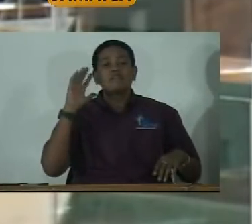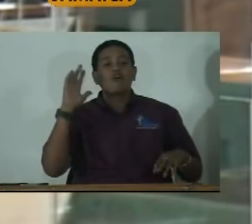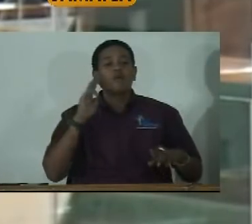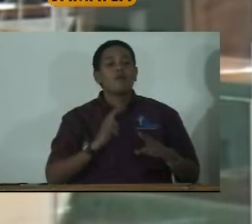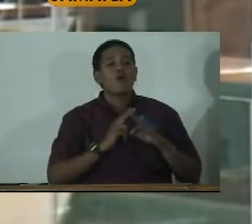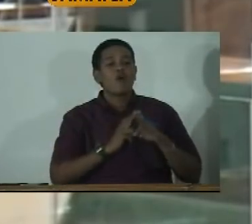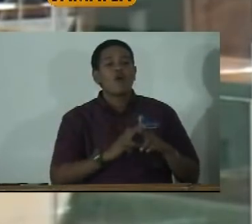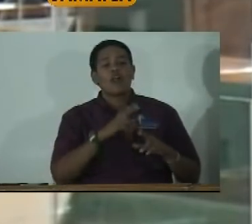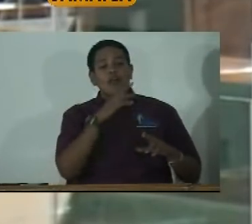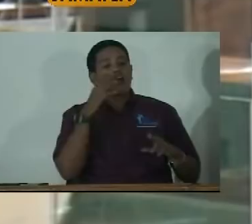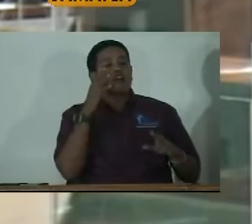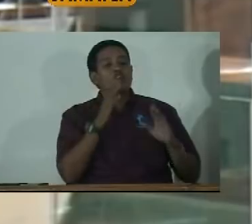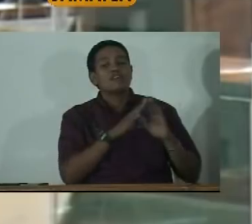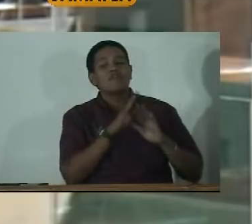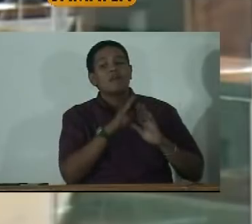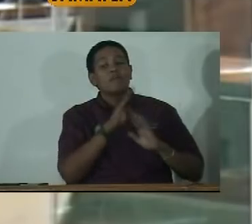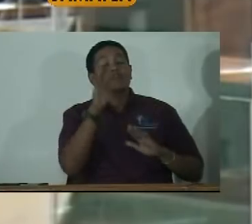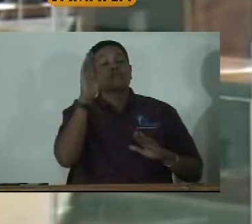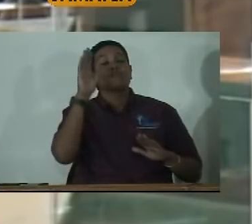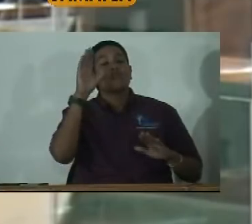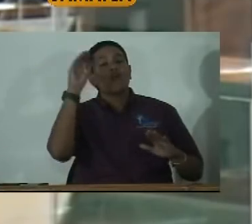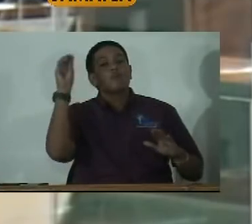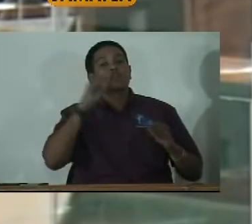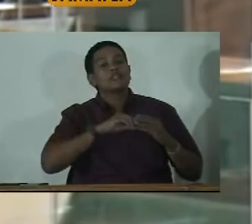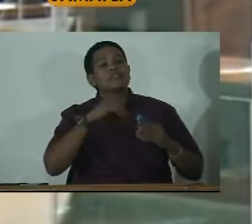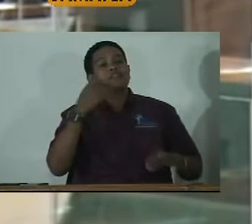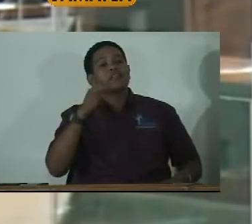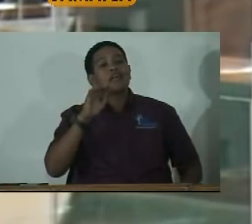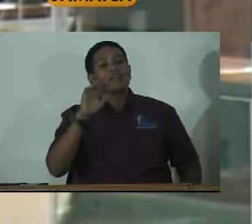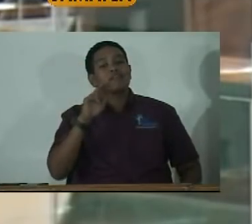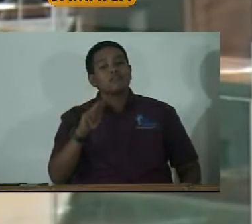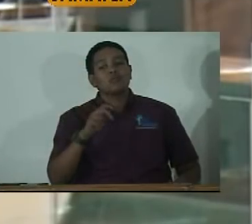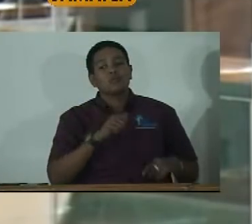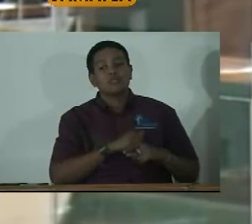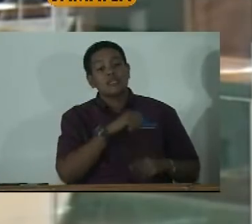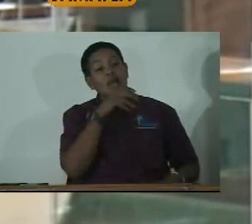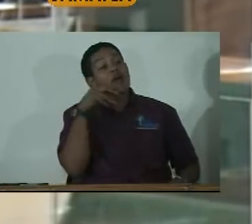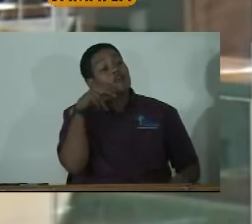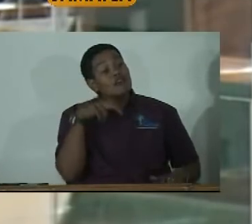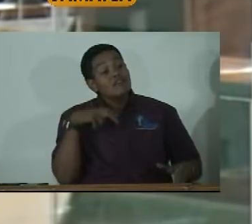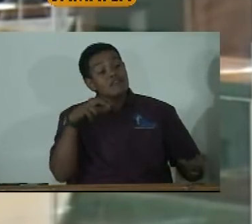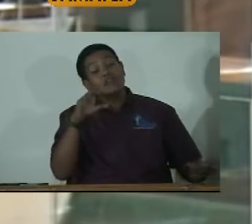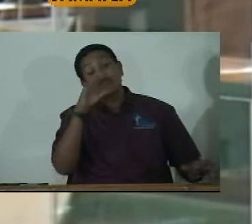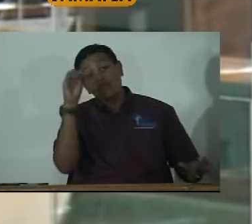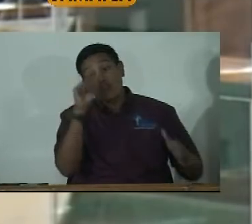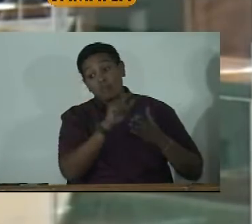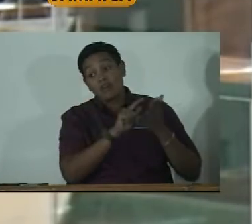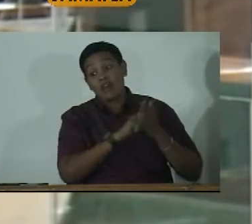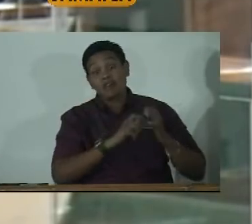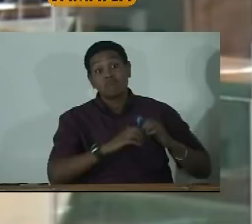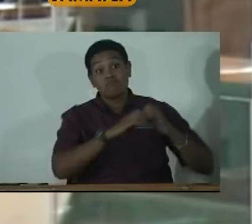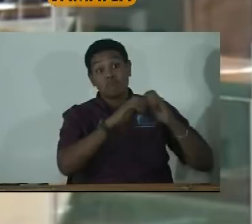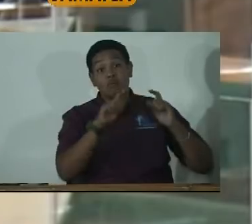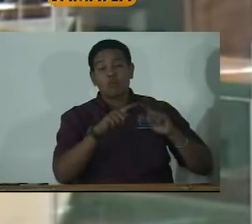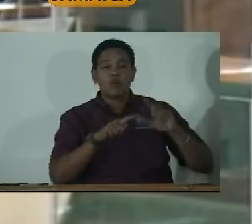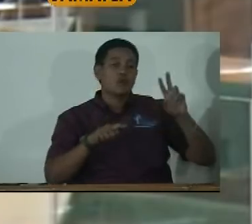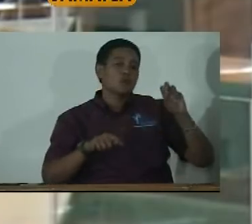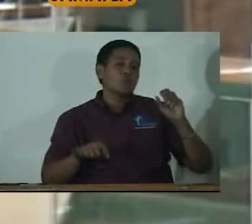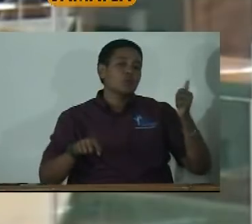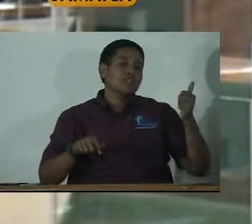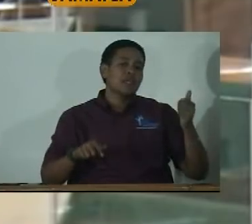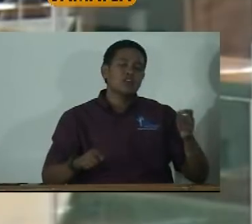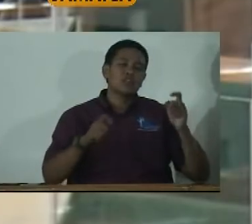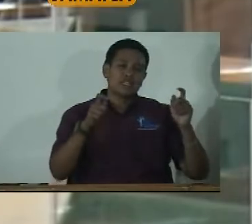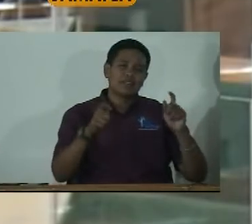Development Corporation of 1952. The Agro-Investment Corporation Act was enacted in 2010 to give effect to a